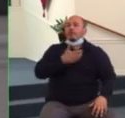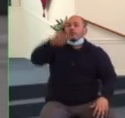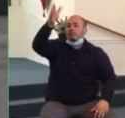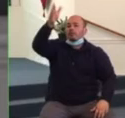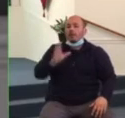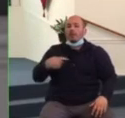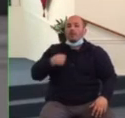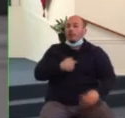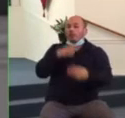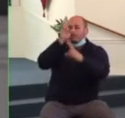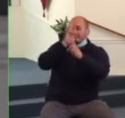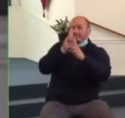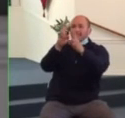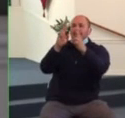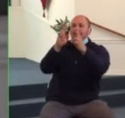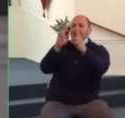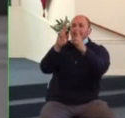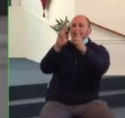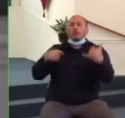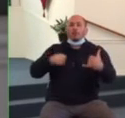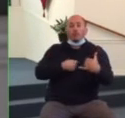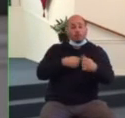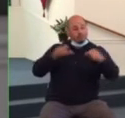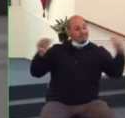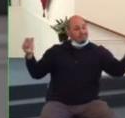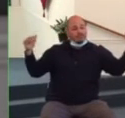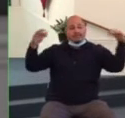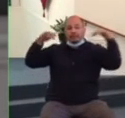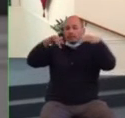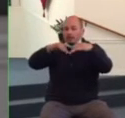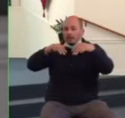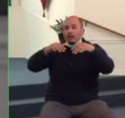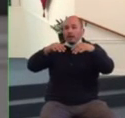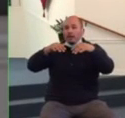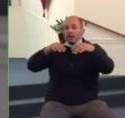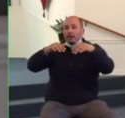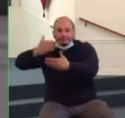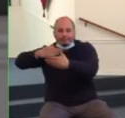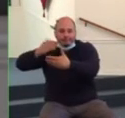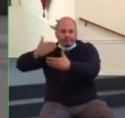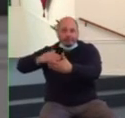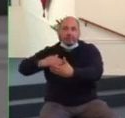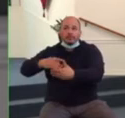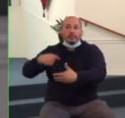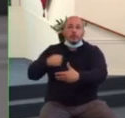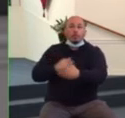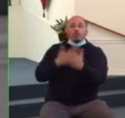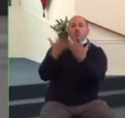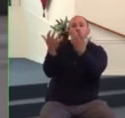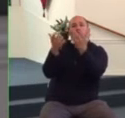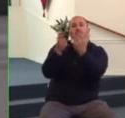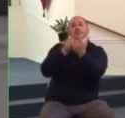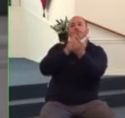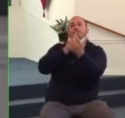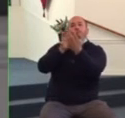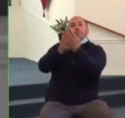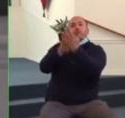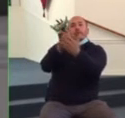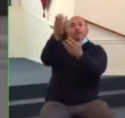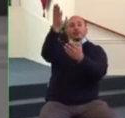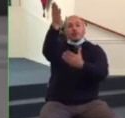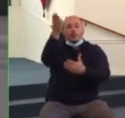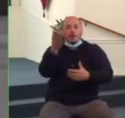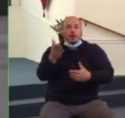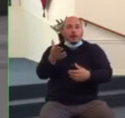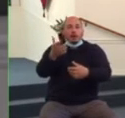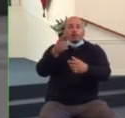you and to praise you and give you thanks and to recommit ourselves to you. And we ask, dear Lord, that you would help